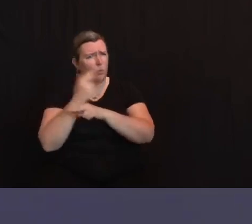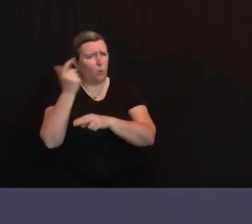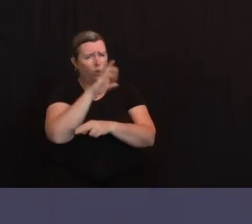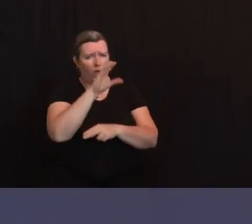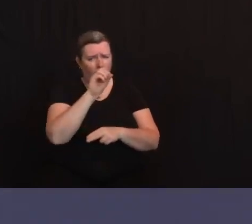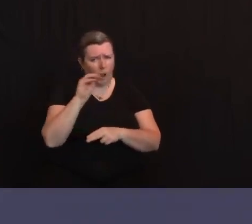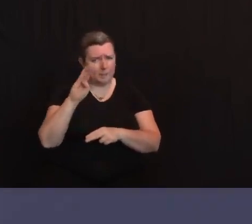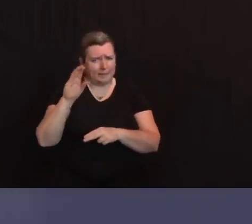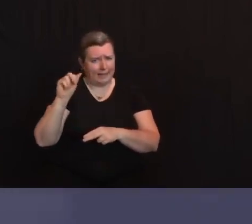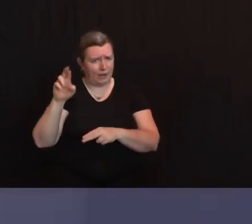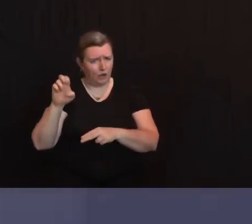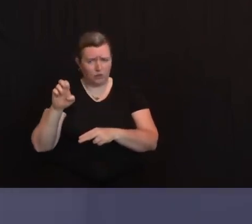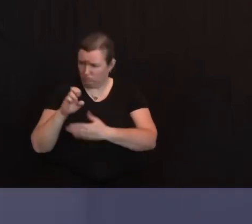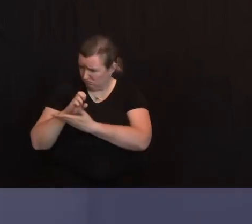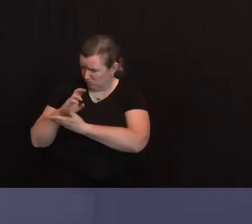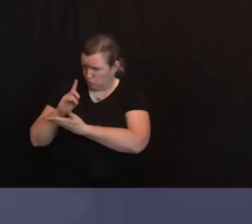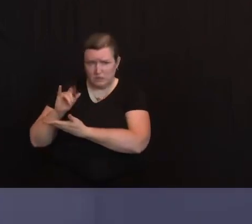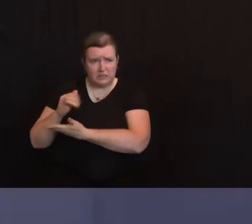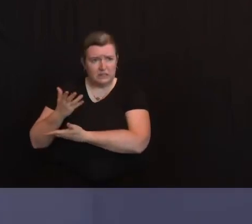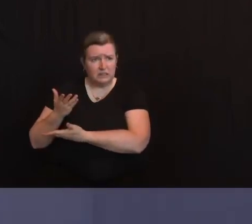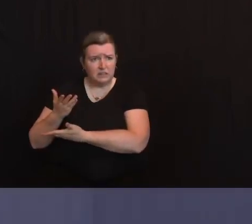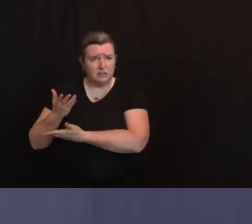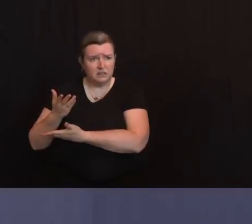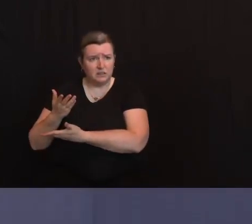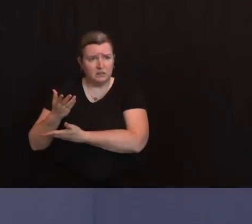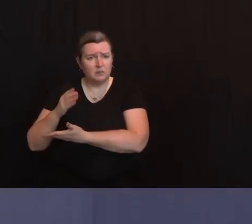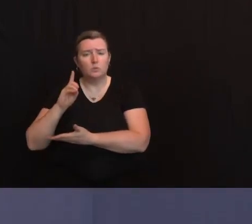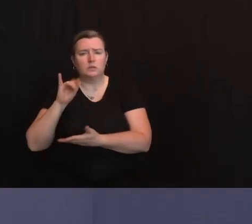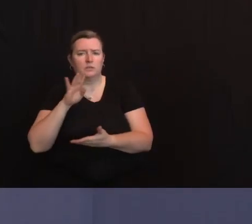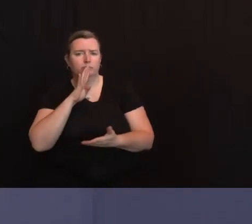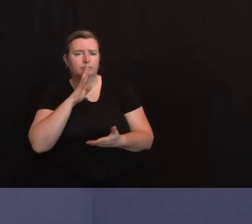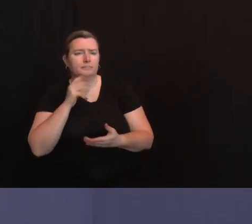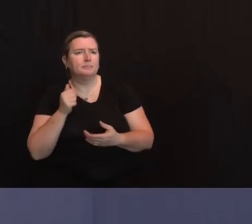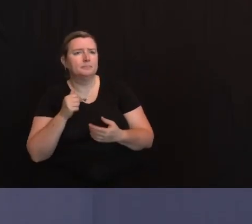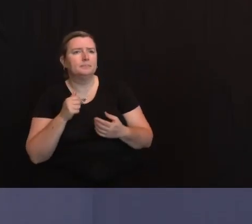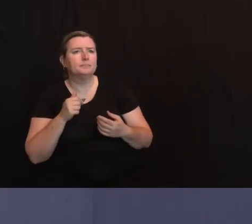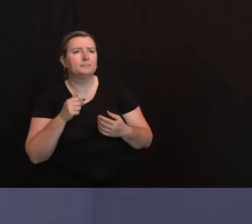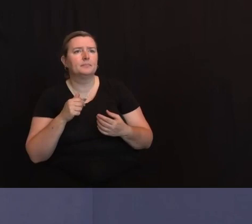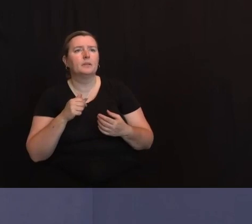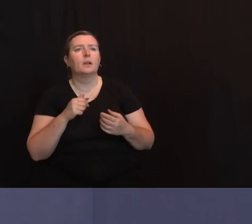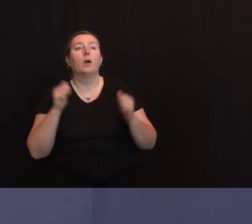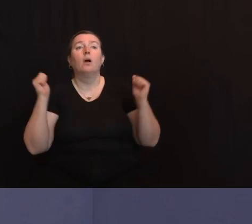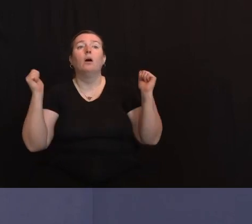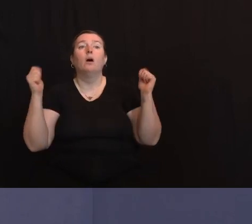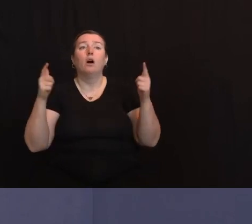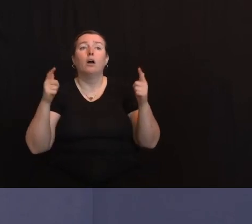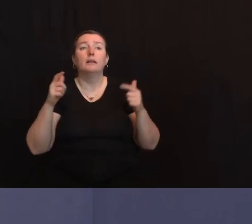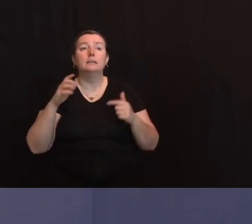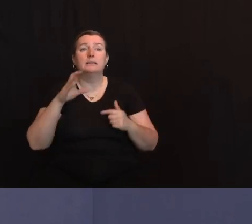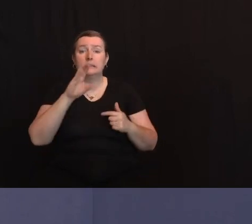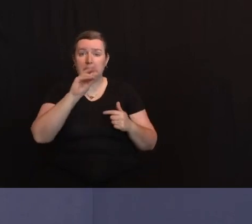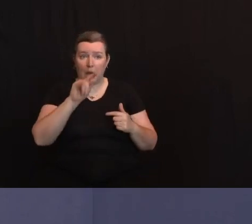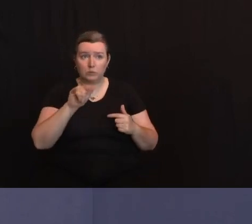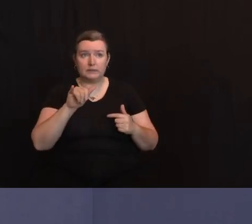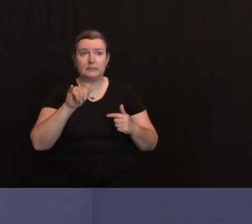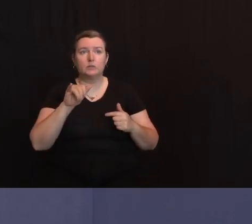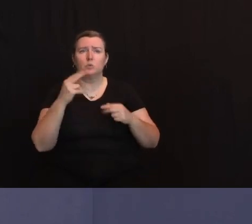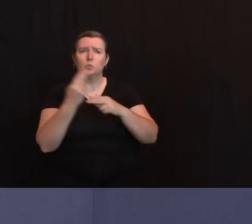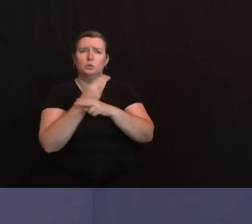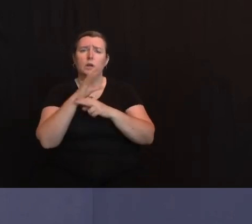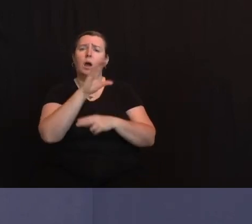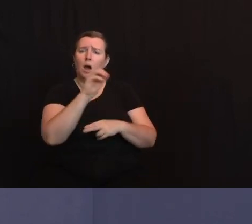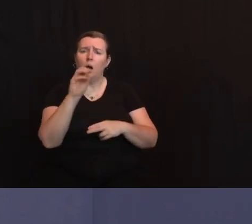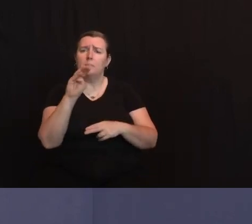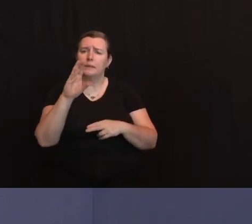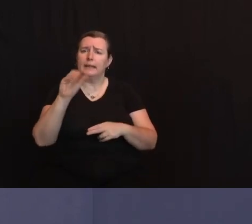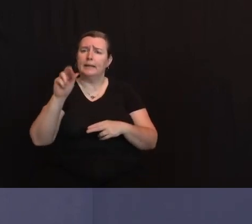counties have implemented. Can you hit your microphone there? All counties have implemented ComCare and are using it actively. I have not